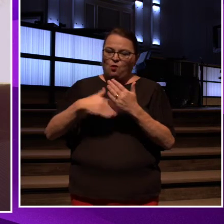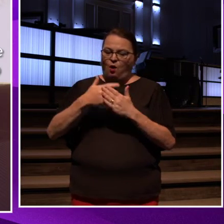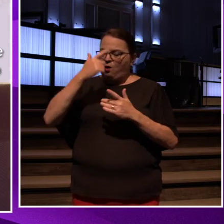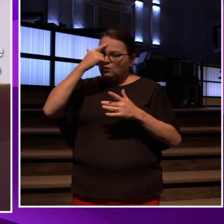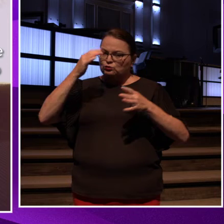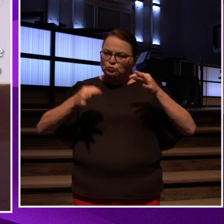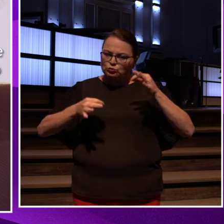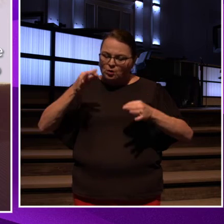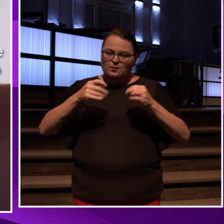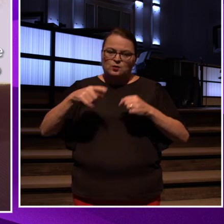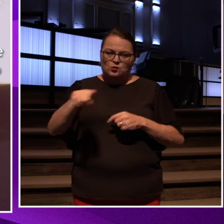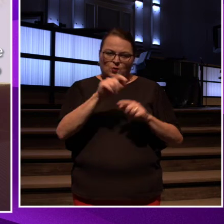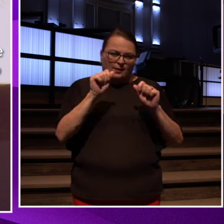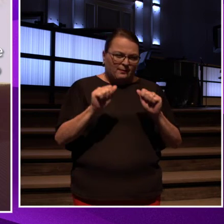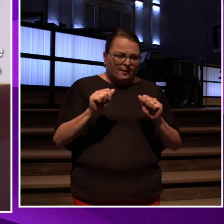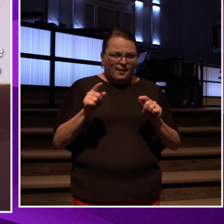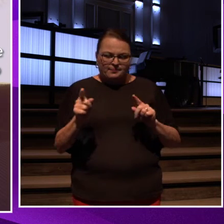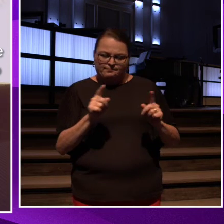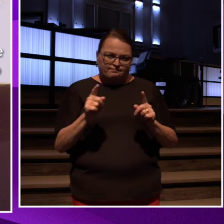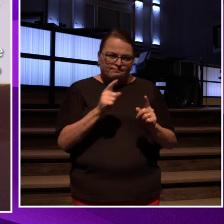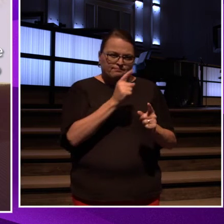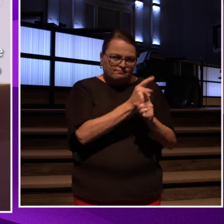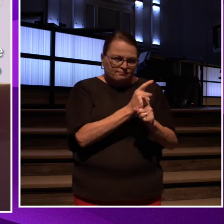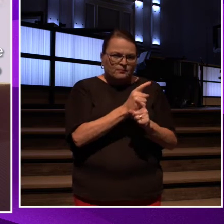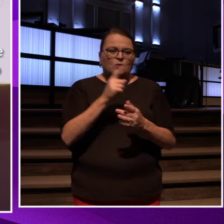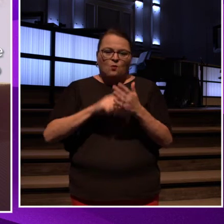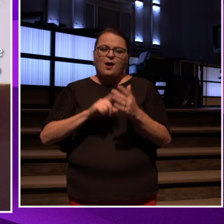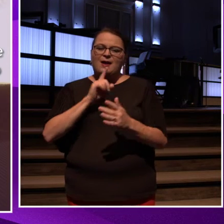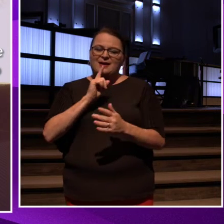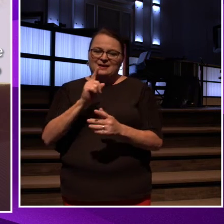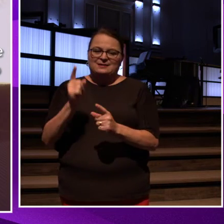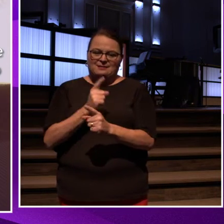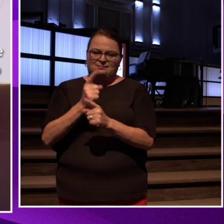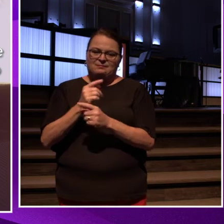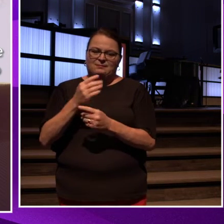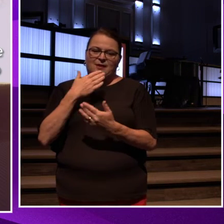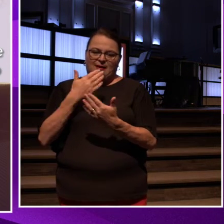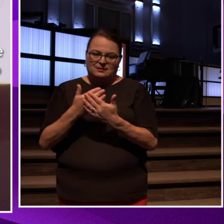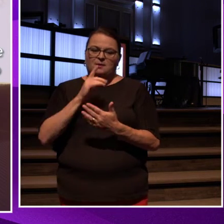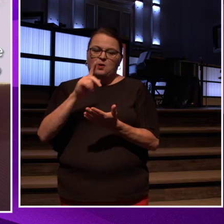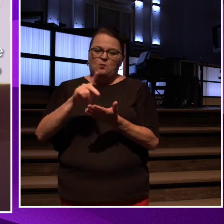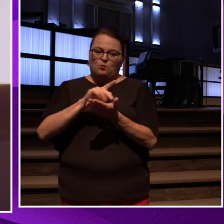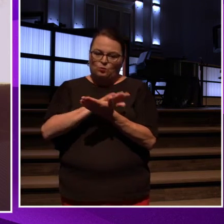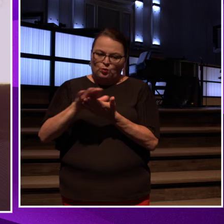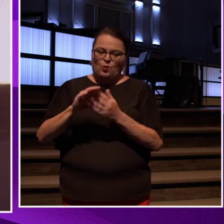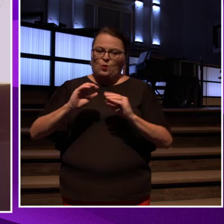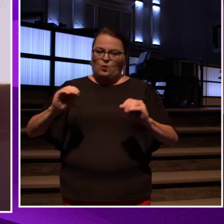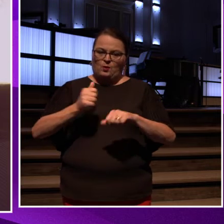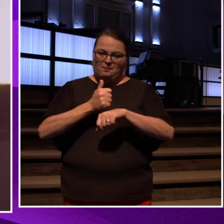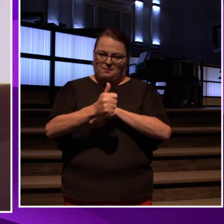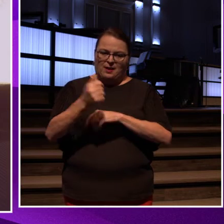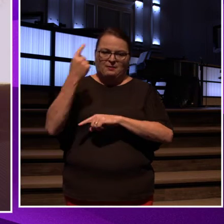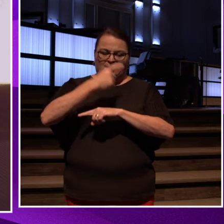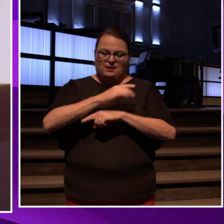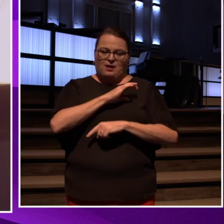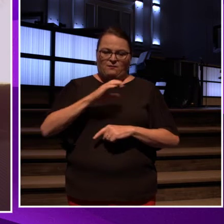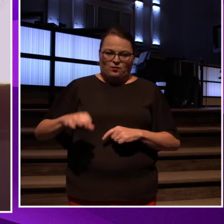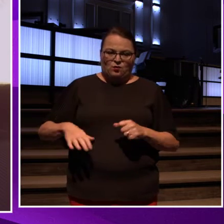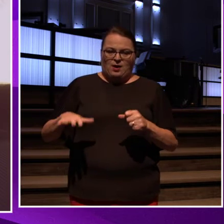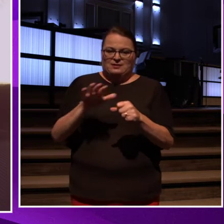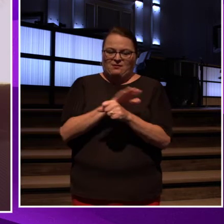may approve what is excellent, and so be pure and blameless in the day of Christ, filled with the fruit of righteousness